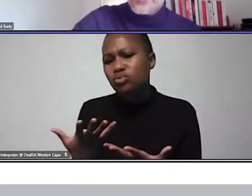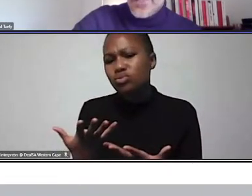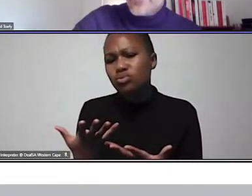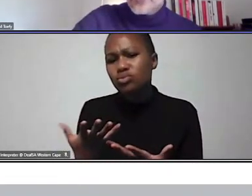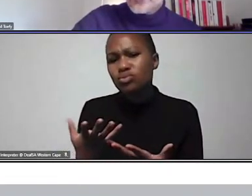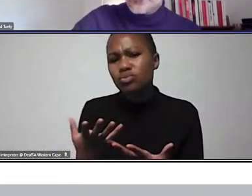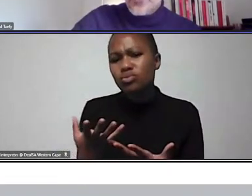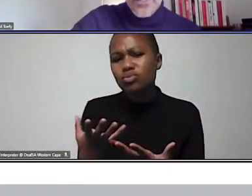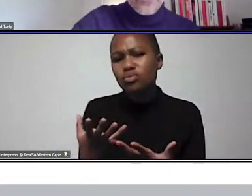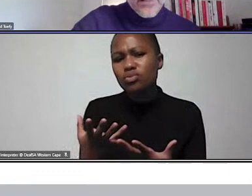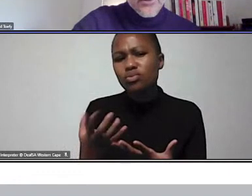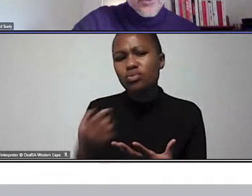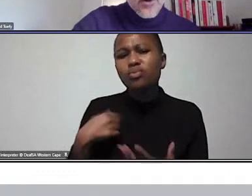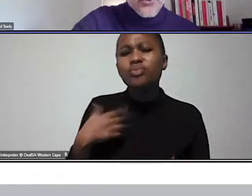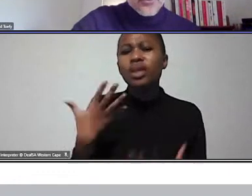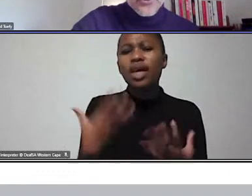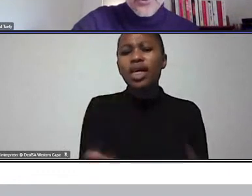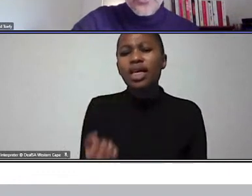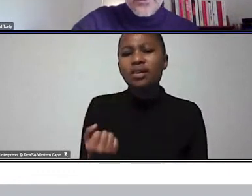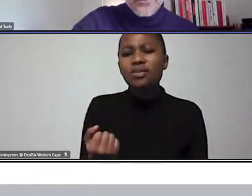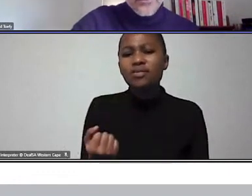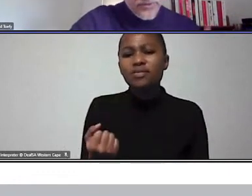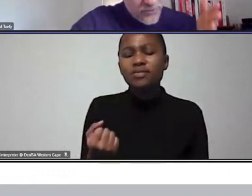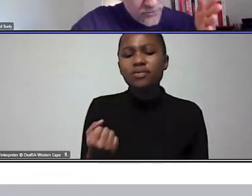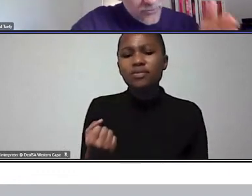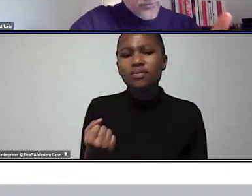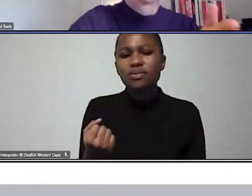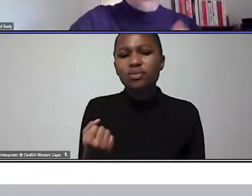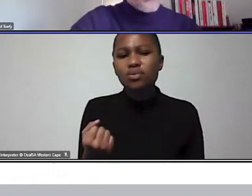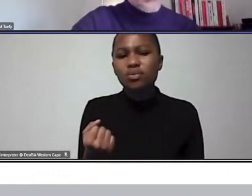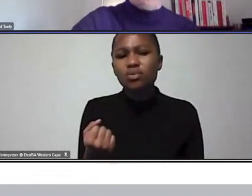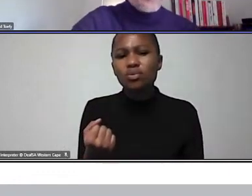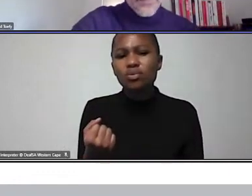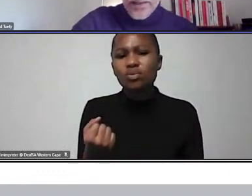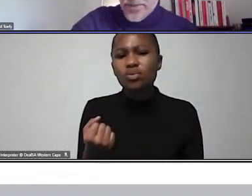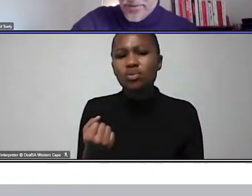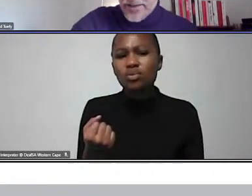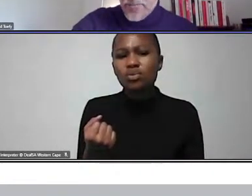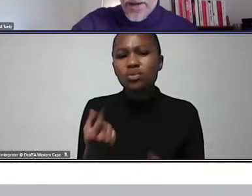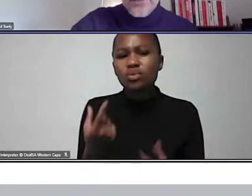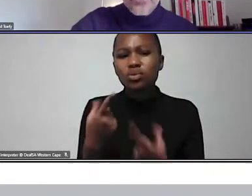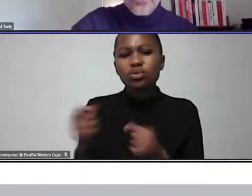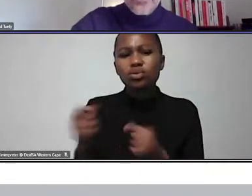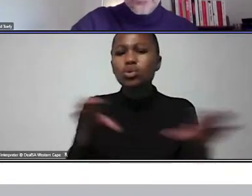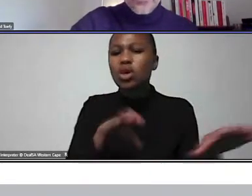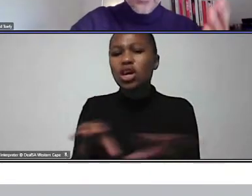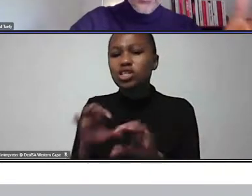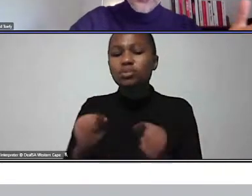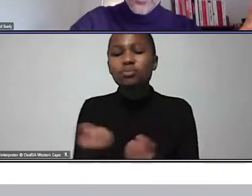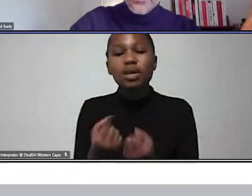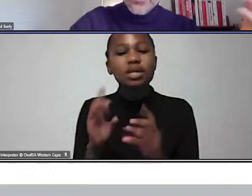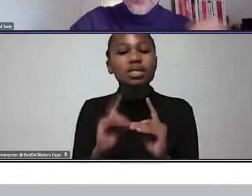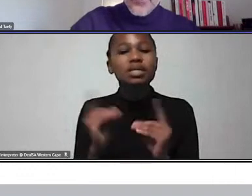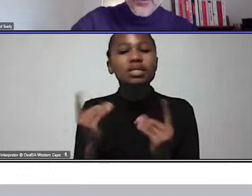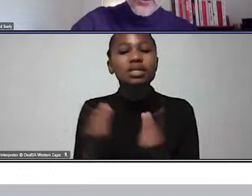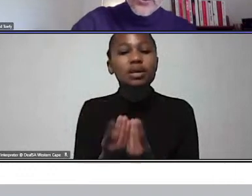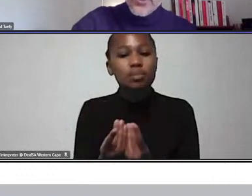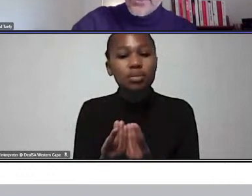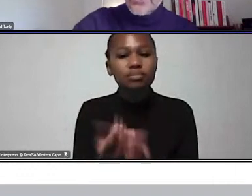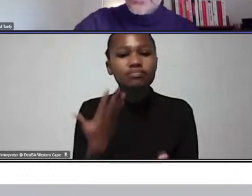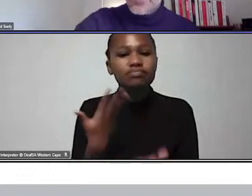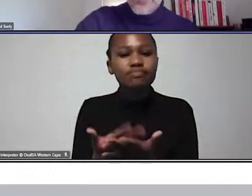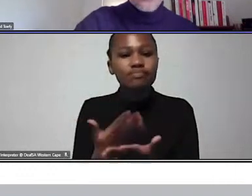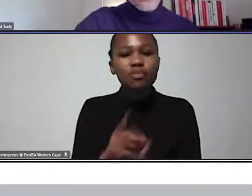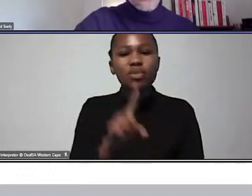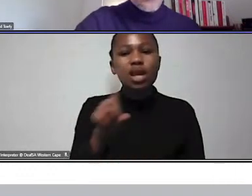we have at our disposal to actually make a bit of an impact? So, Ilse, could I ask for you